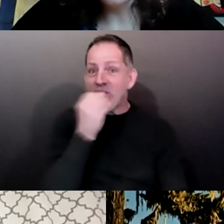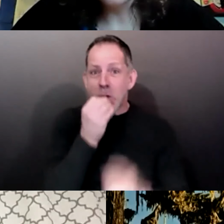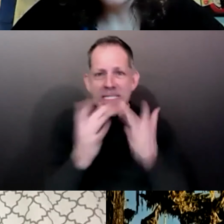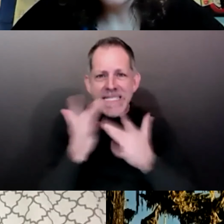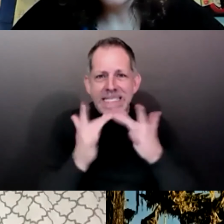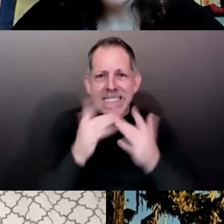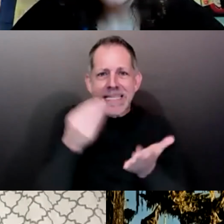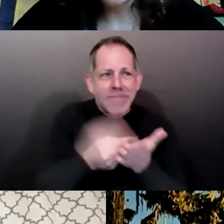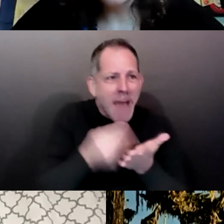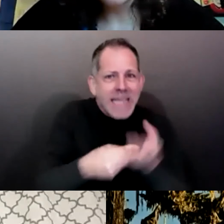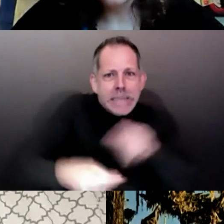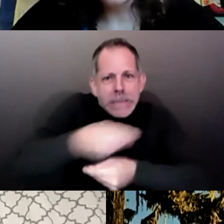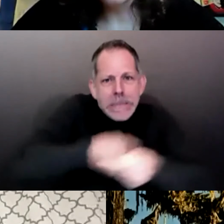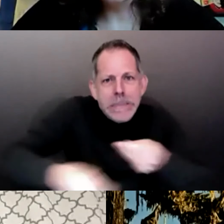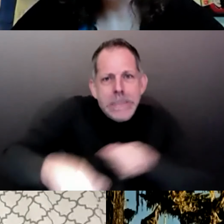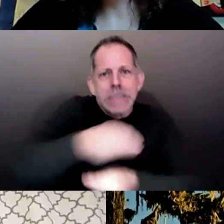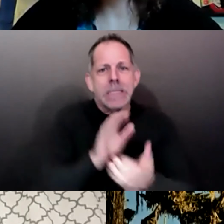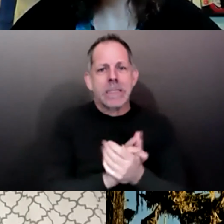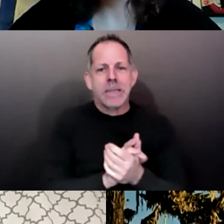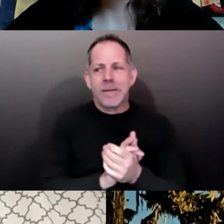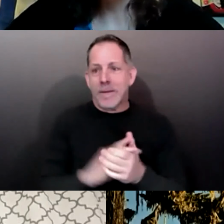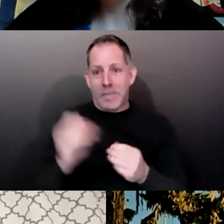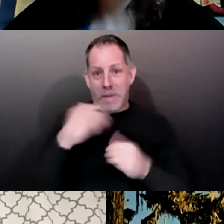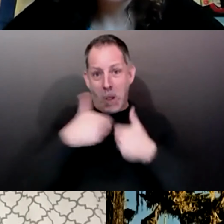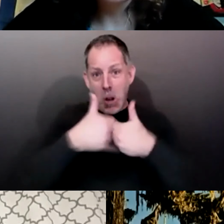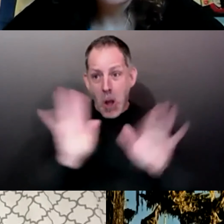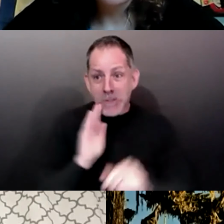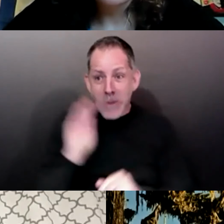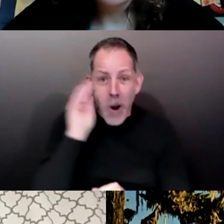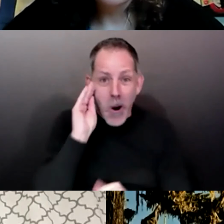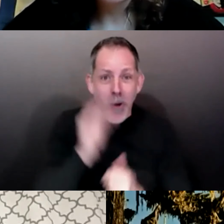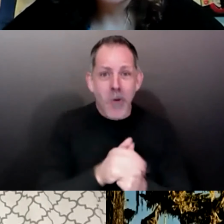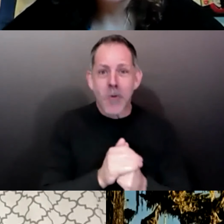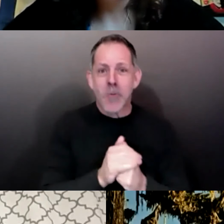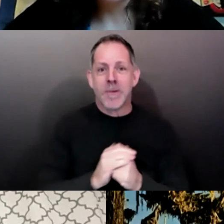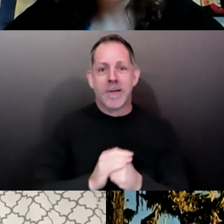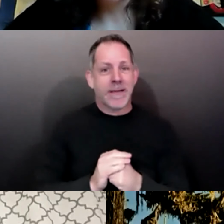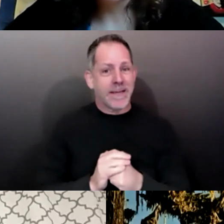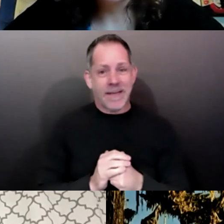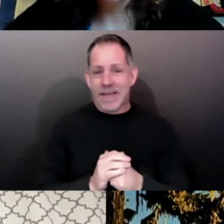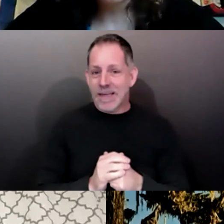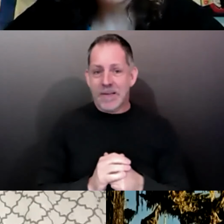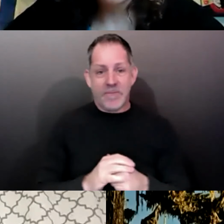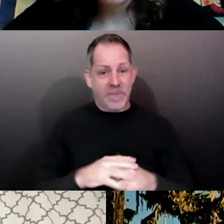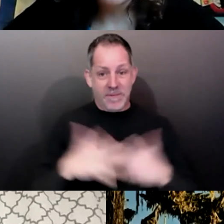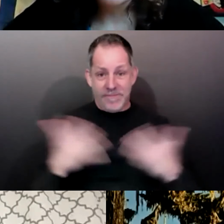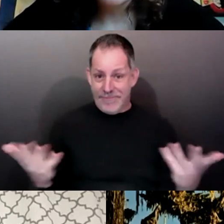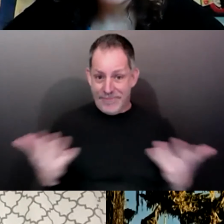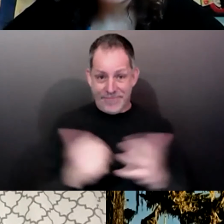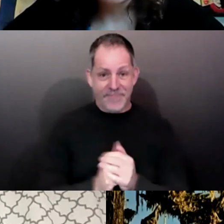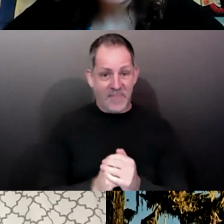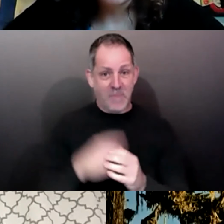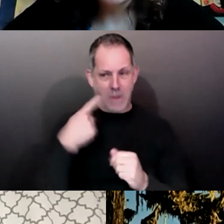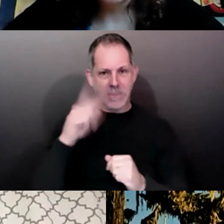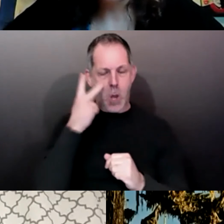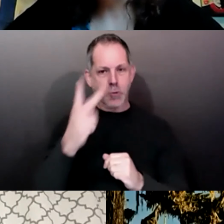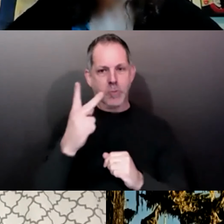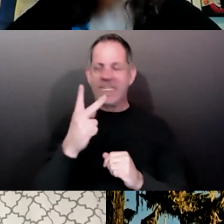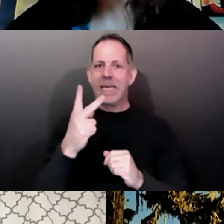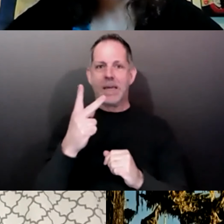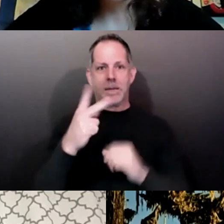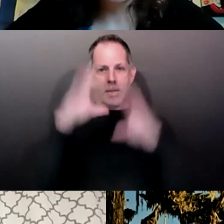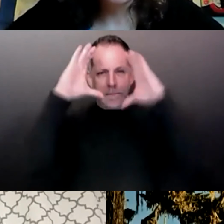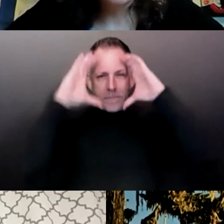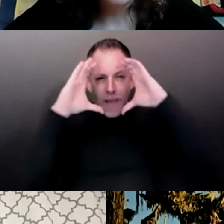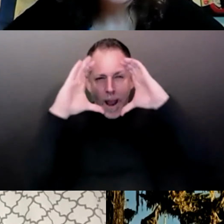year. But happy to say, and I think we all feel it, we see a light at the end of the tunnel due to the incredible scientific work that's